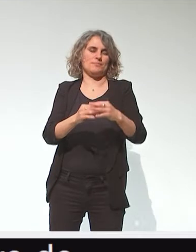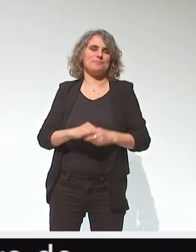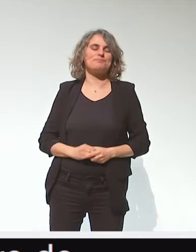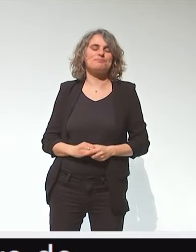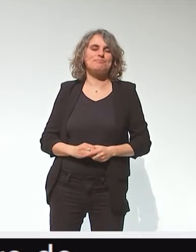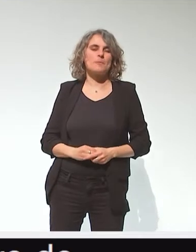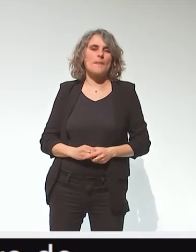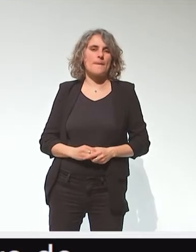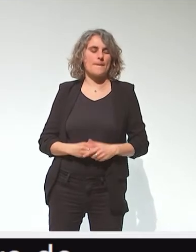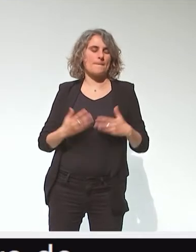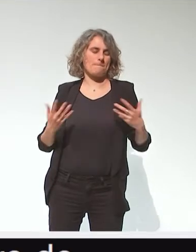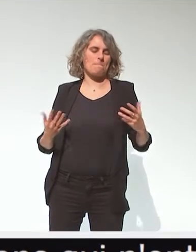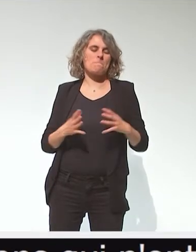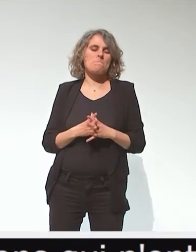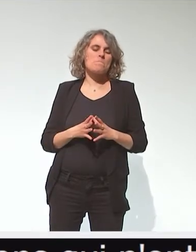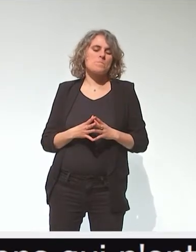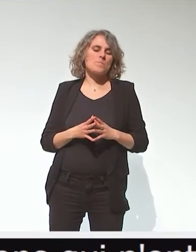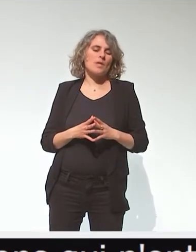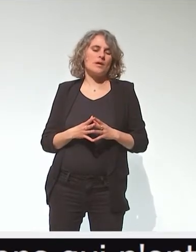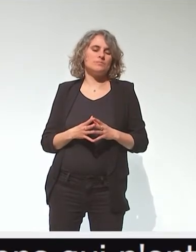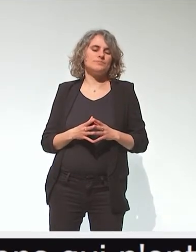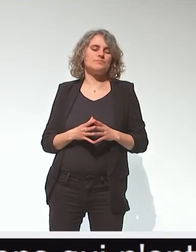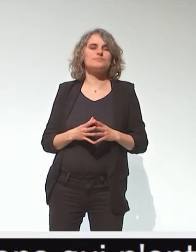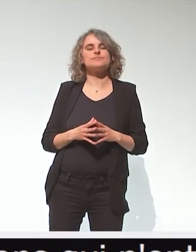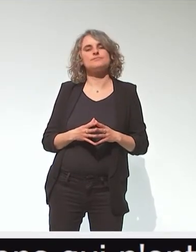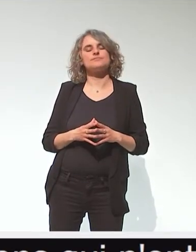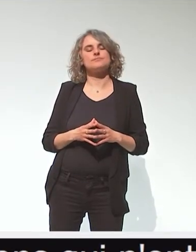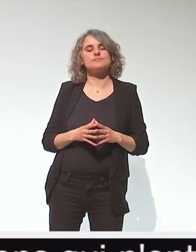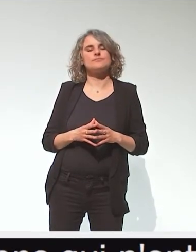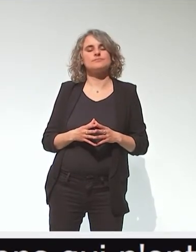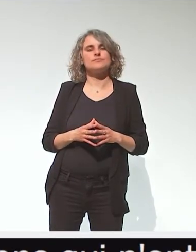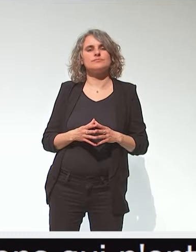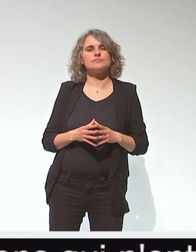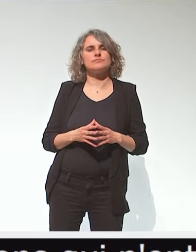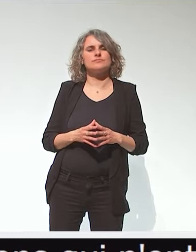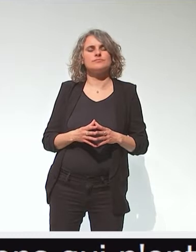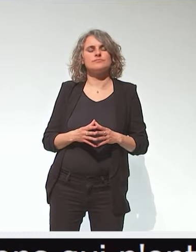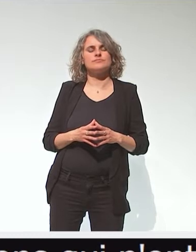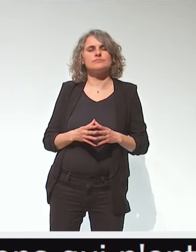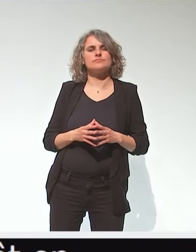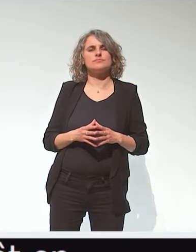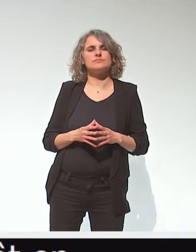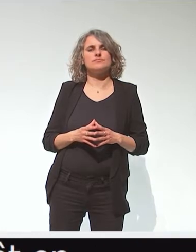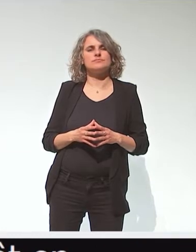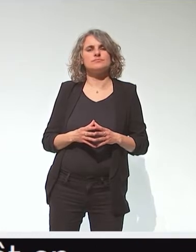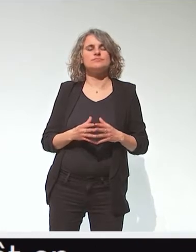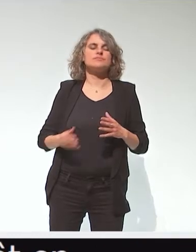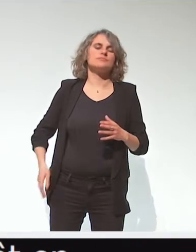in. We have discovered through new survey work of ours that the experience